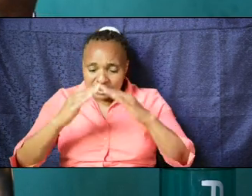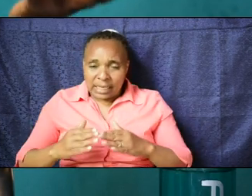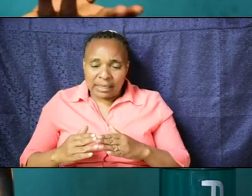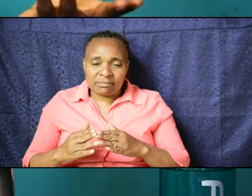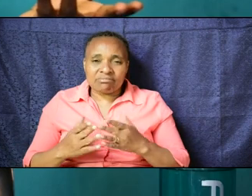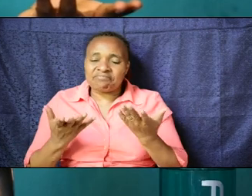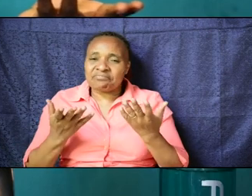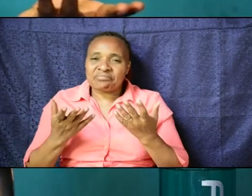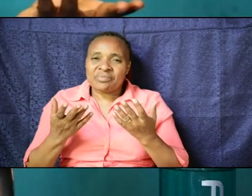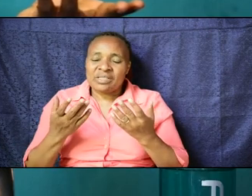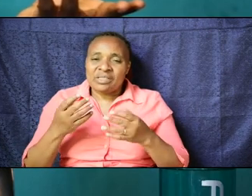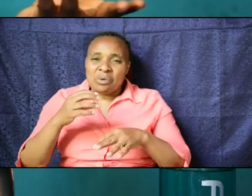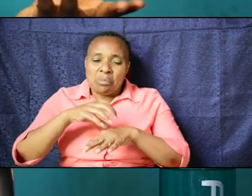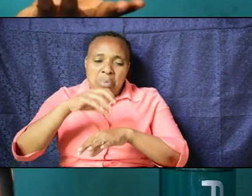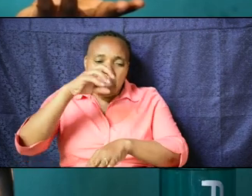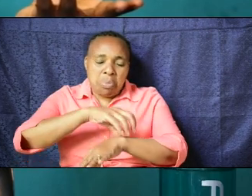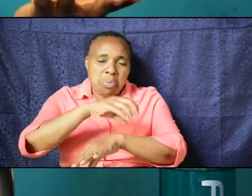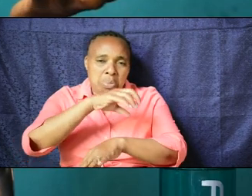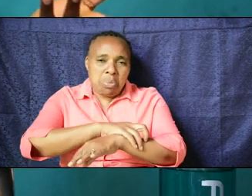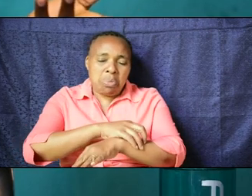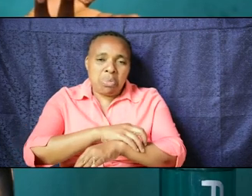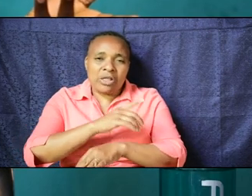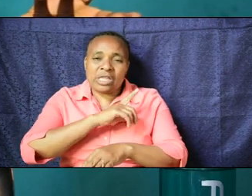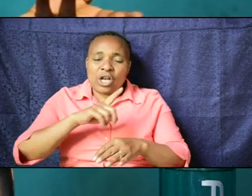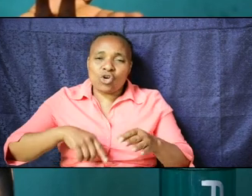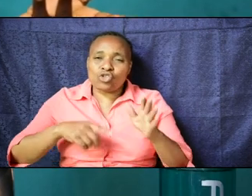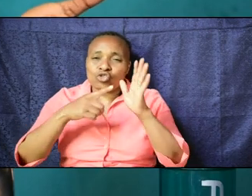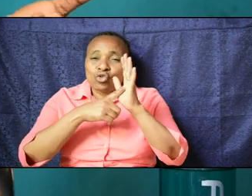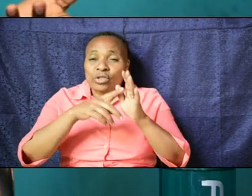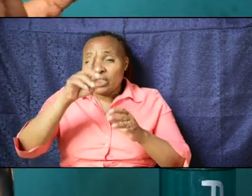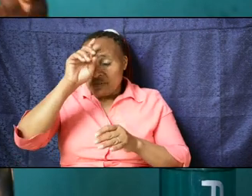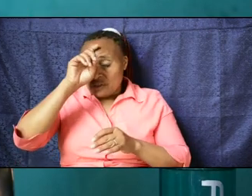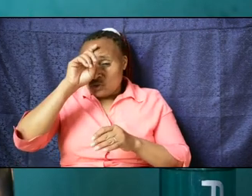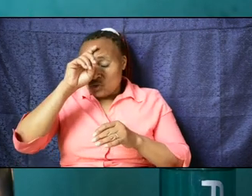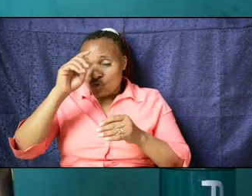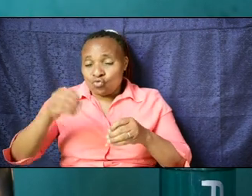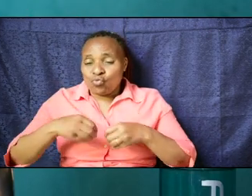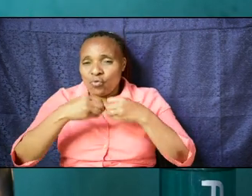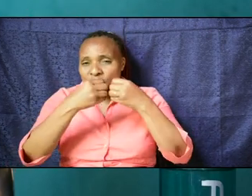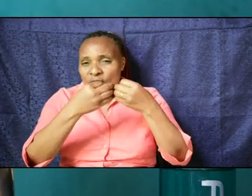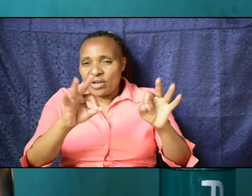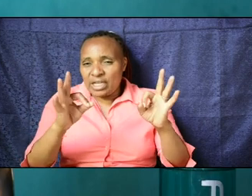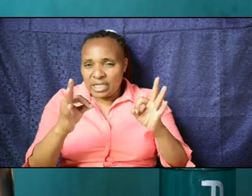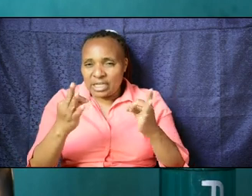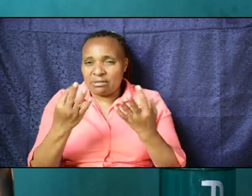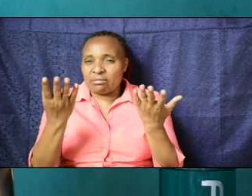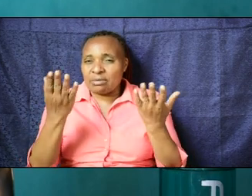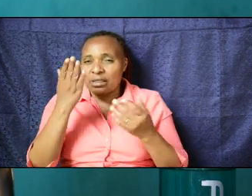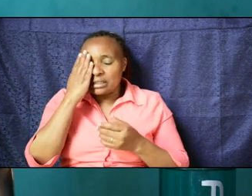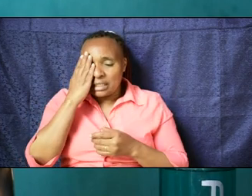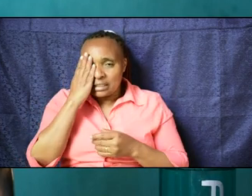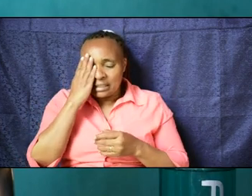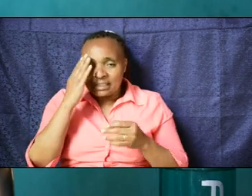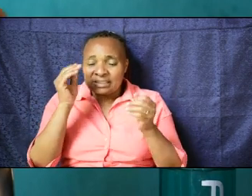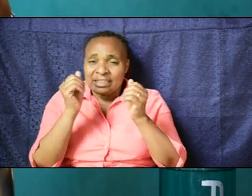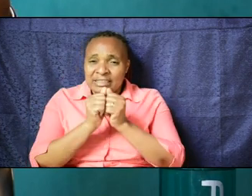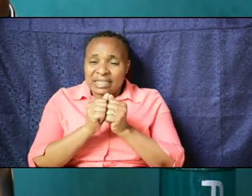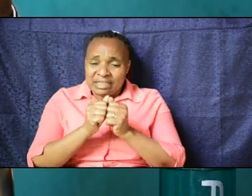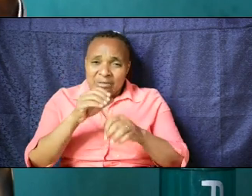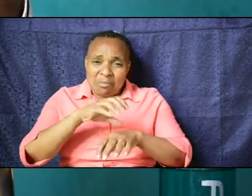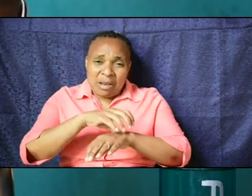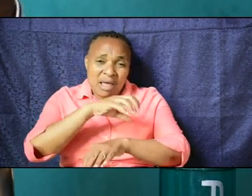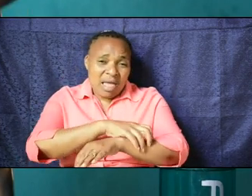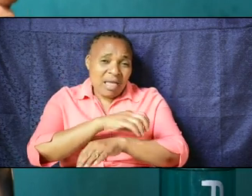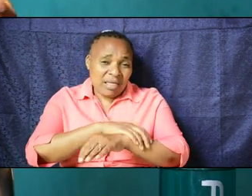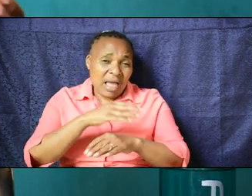plagues the Lord showed in Egypt to get Pharaoh to release the Israelites. So for the 10th plague, as you'll see in our lesson,